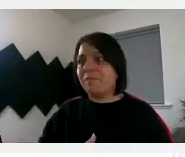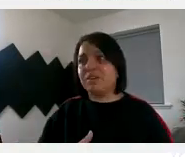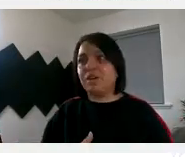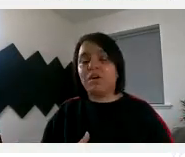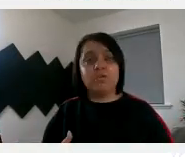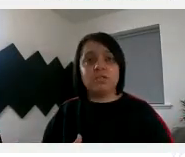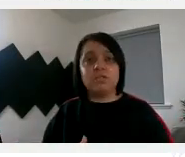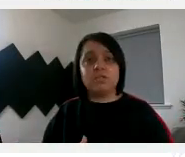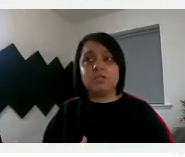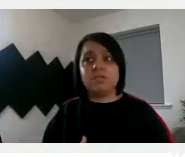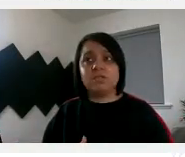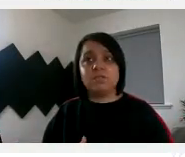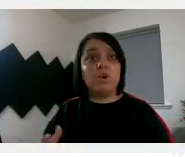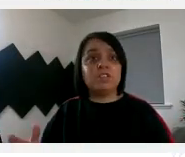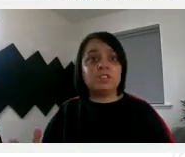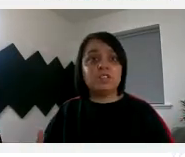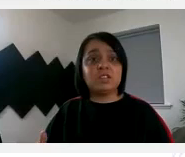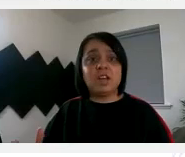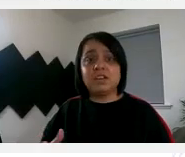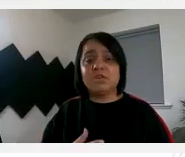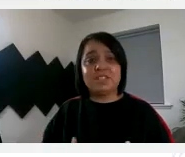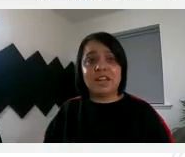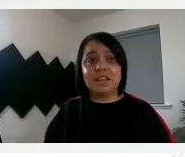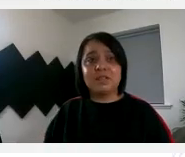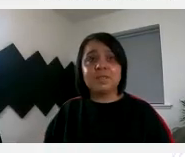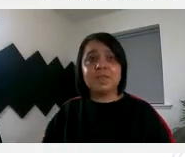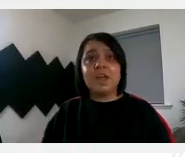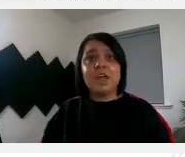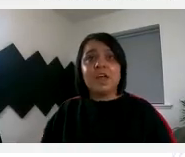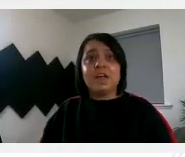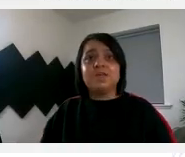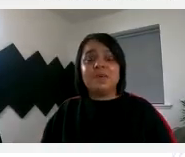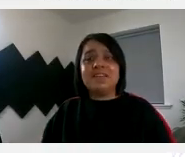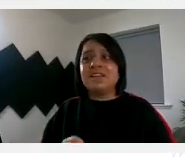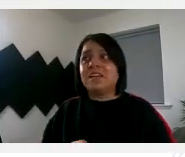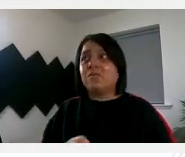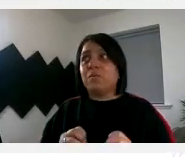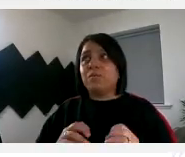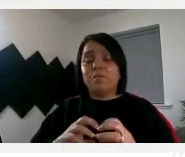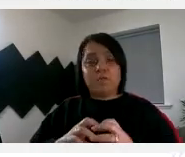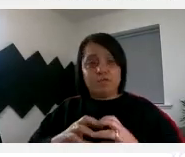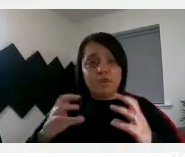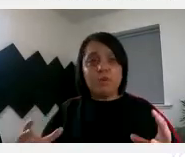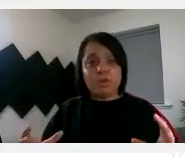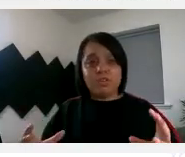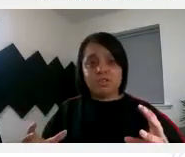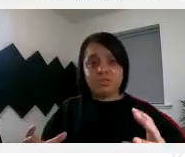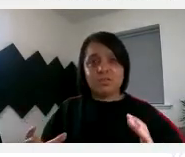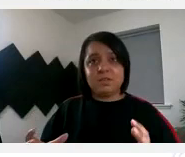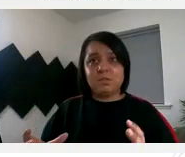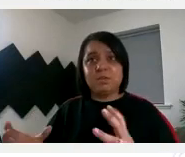they've made up their own words and their own slang. It's basically real